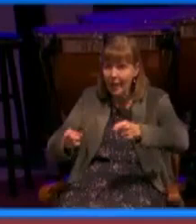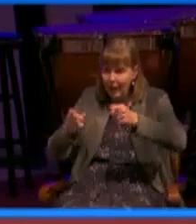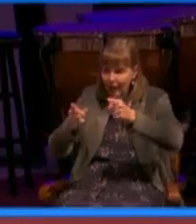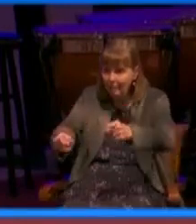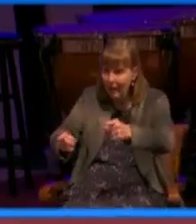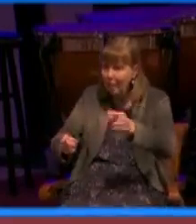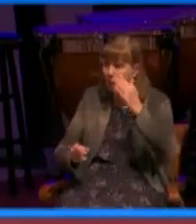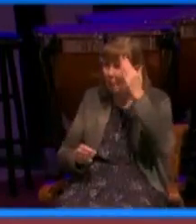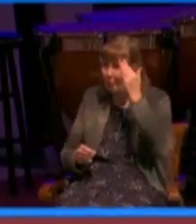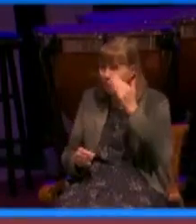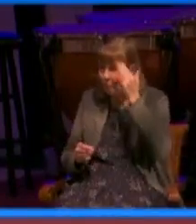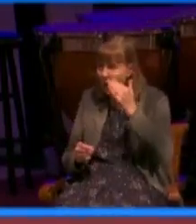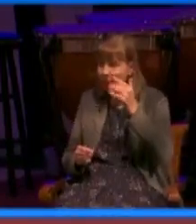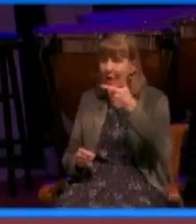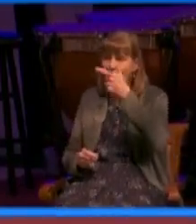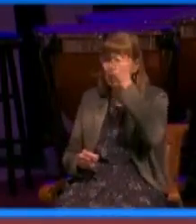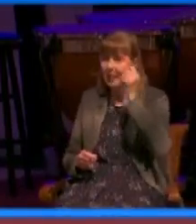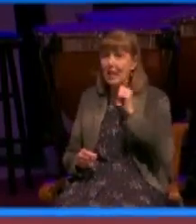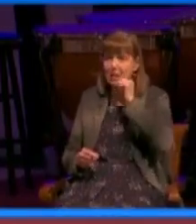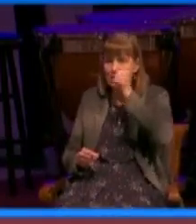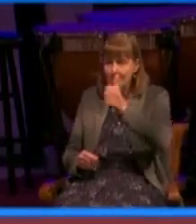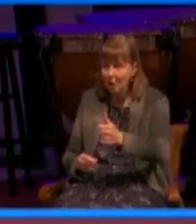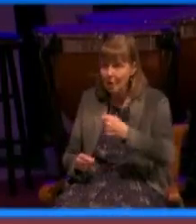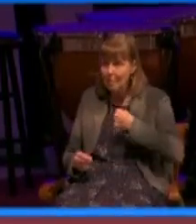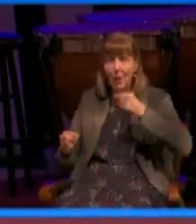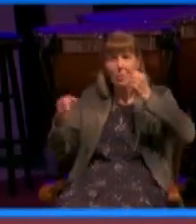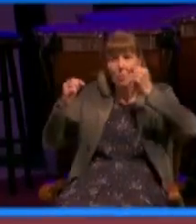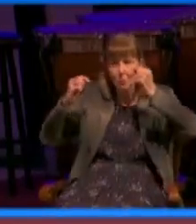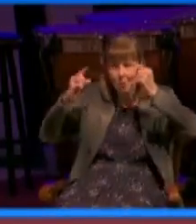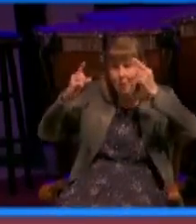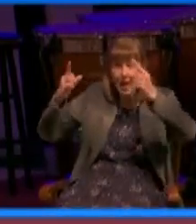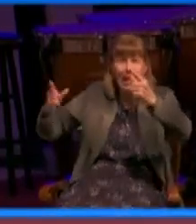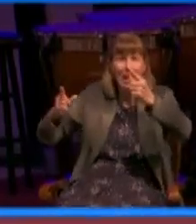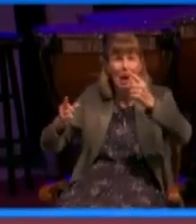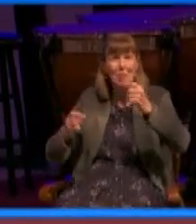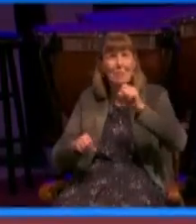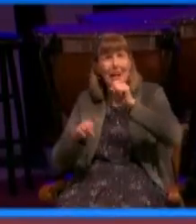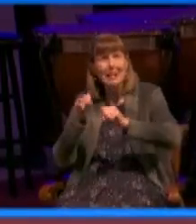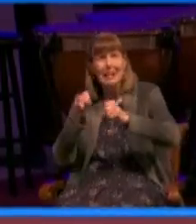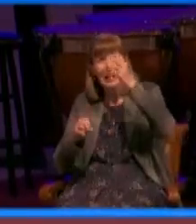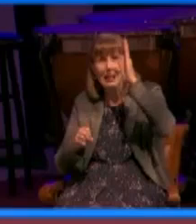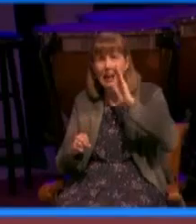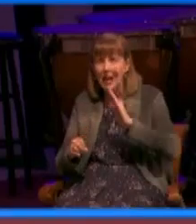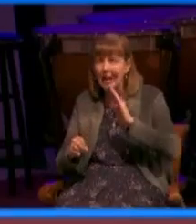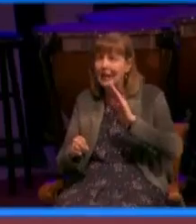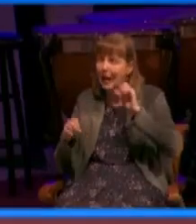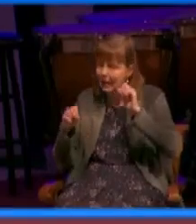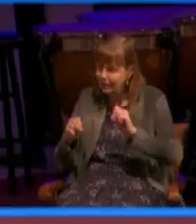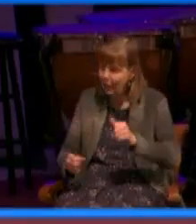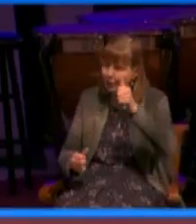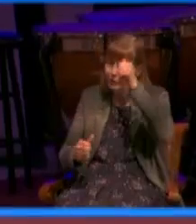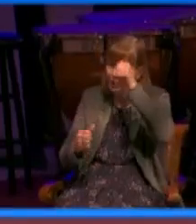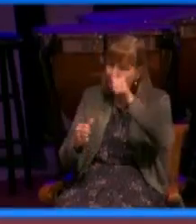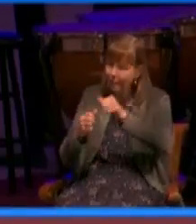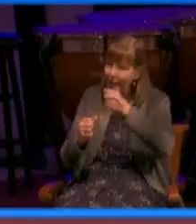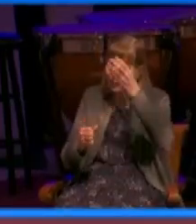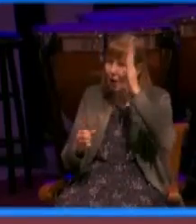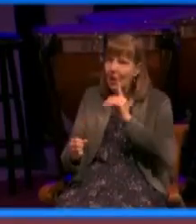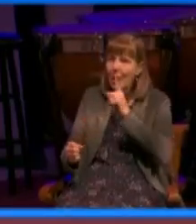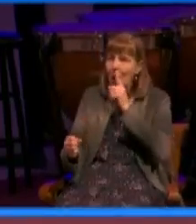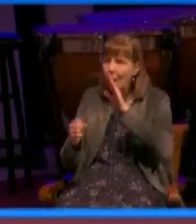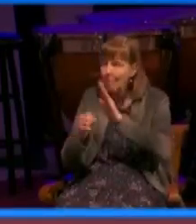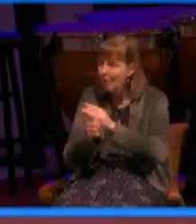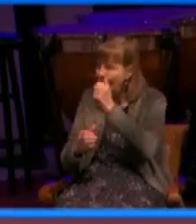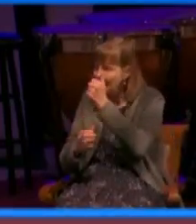I'm doubting God, I am reminded that he is the God who kept his promise to Abraham. He is the God who sent the King of Kings